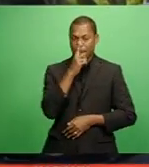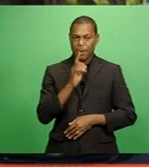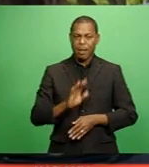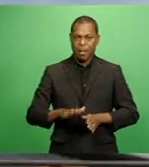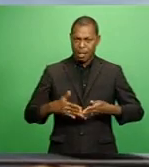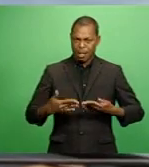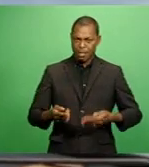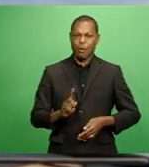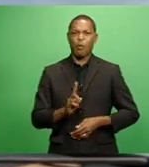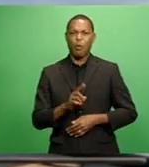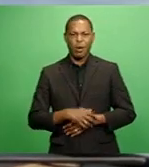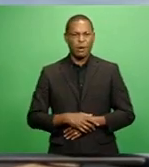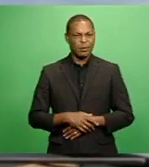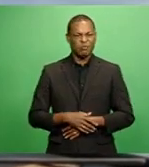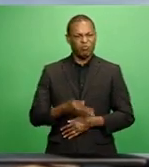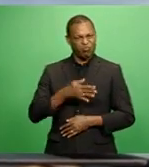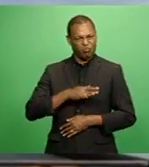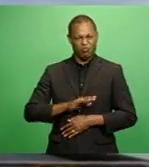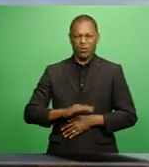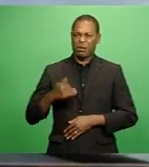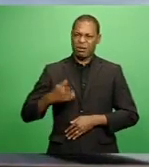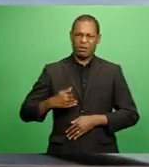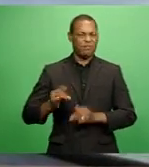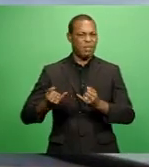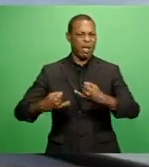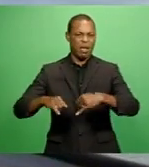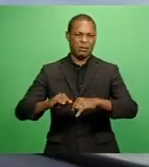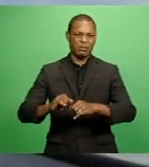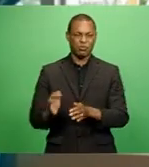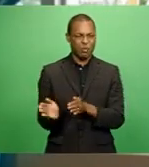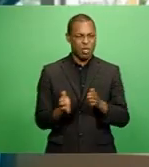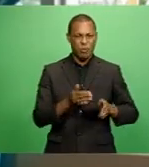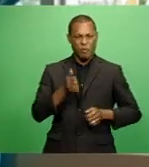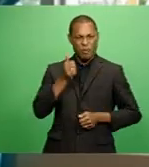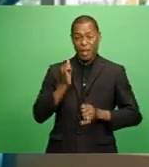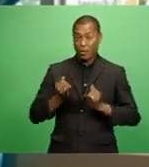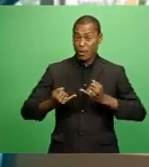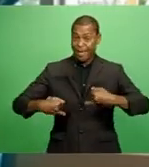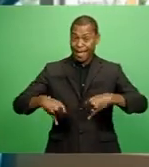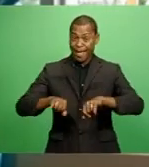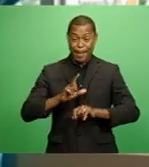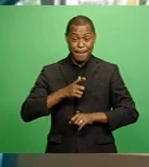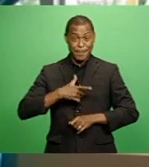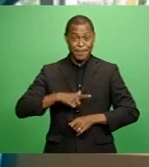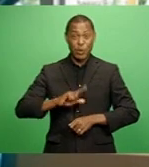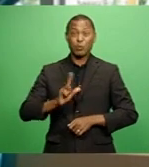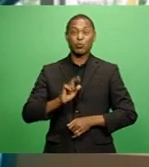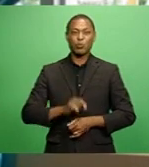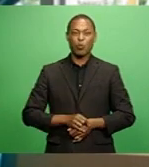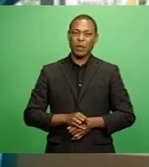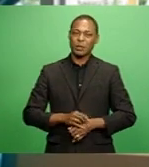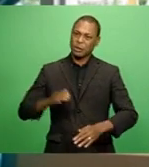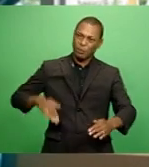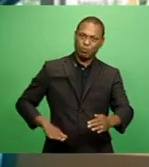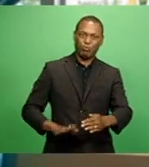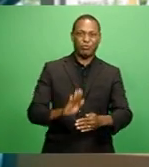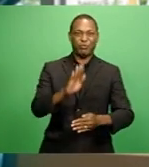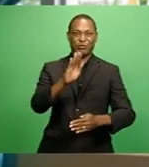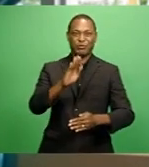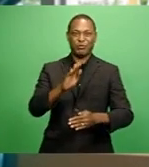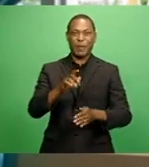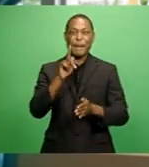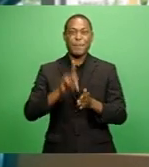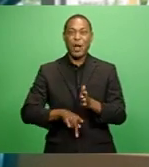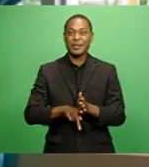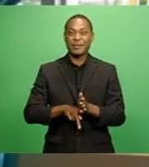the island during the new normal. People are moving back into the island because of the increase in the price of cow, and